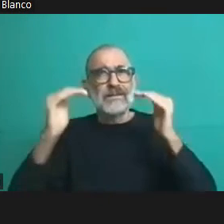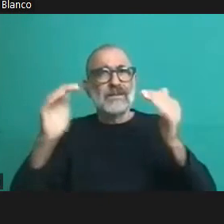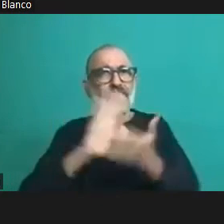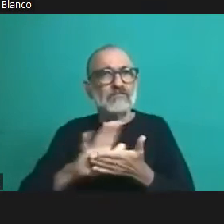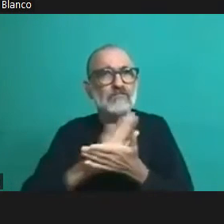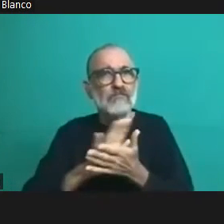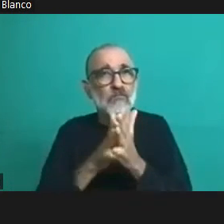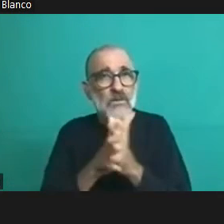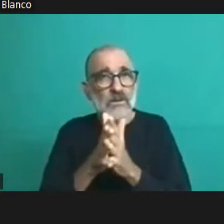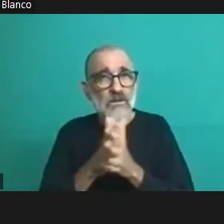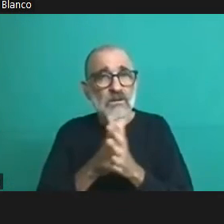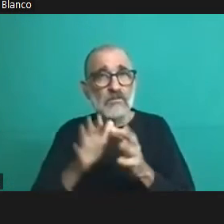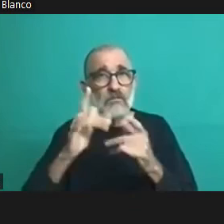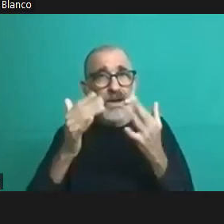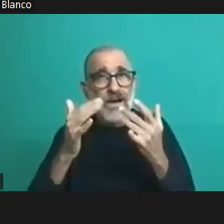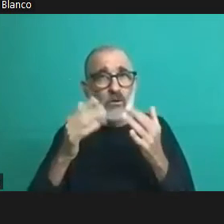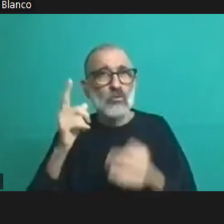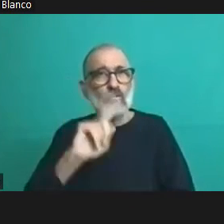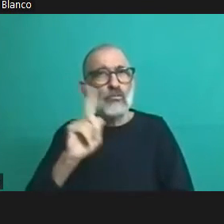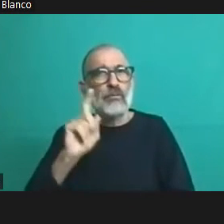requirement regardless of the type of